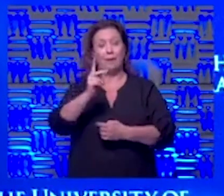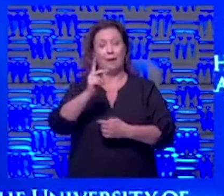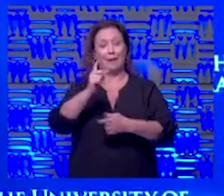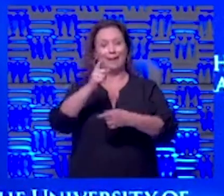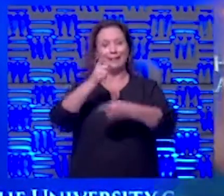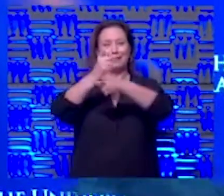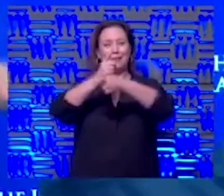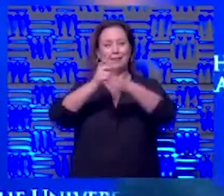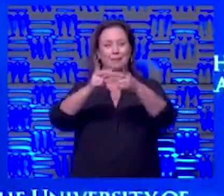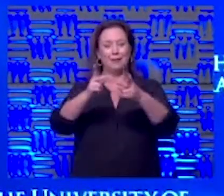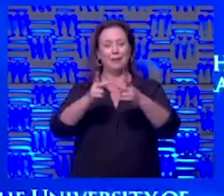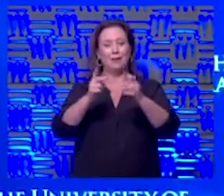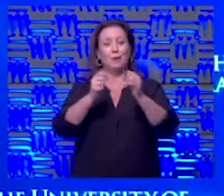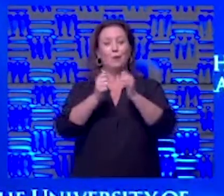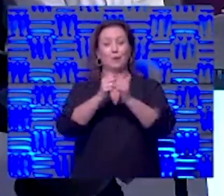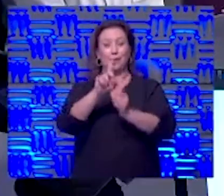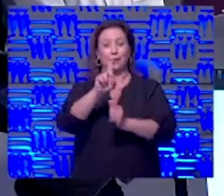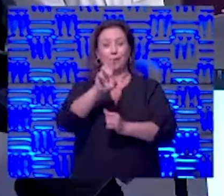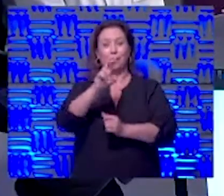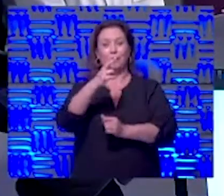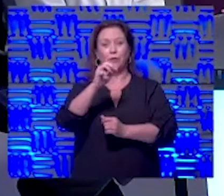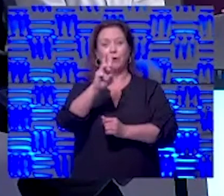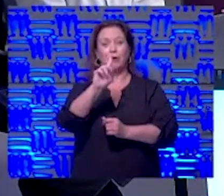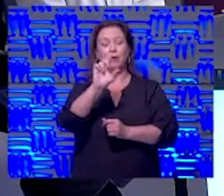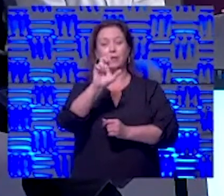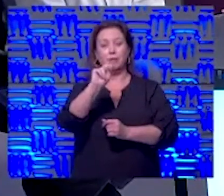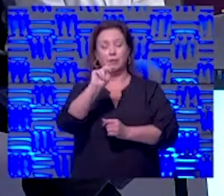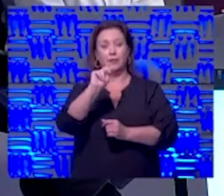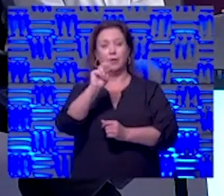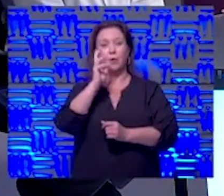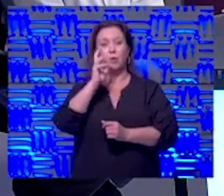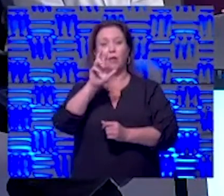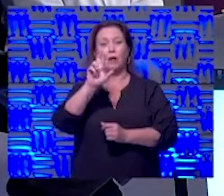proper spot along with Dr. Hawkinson, and